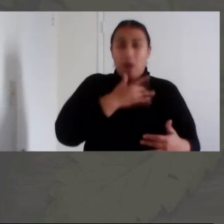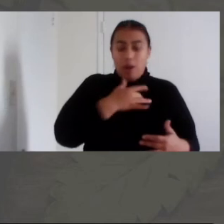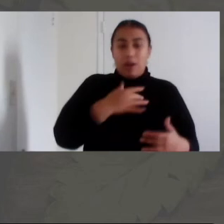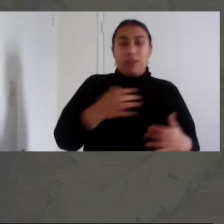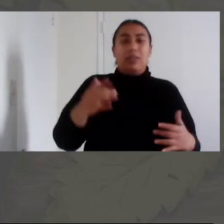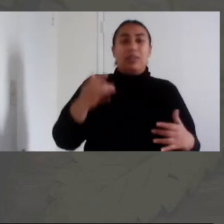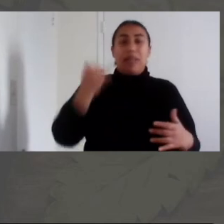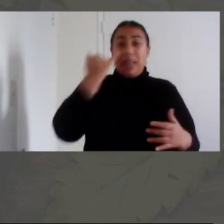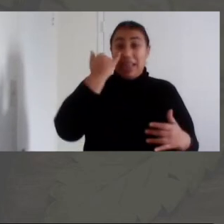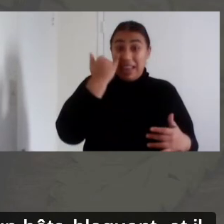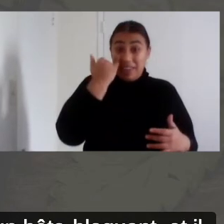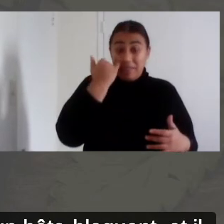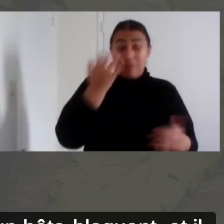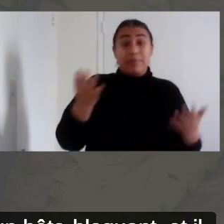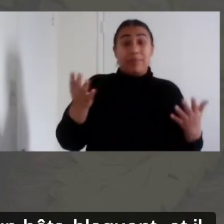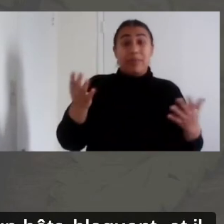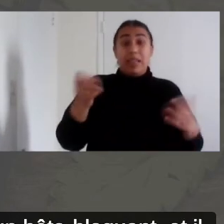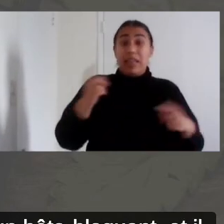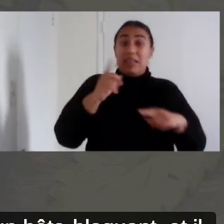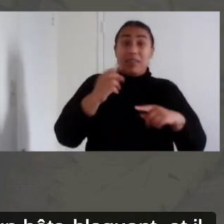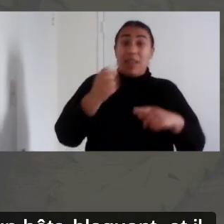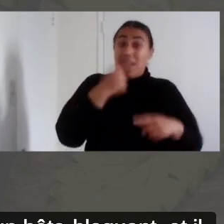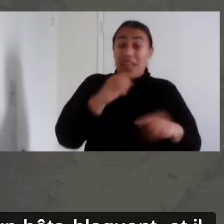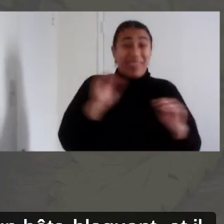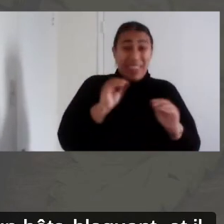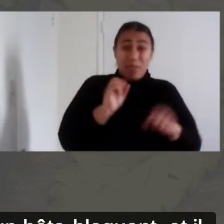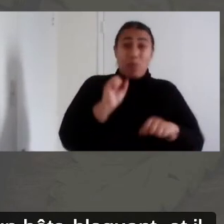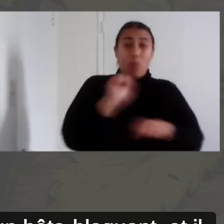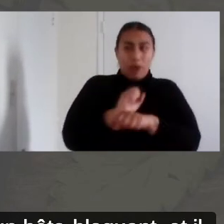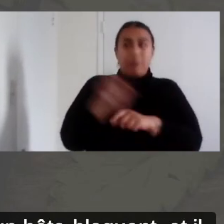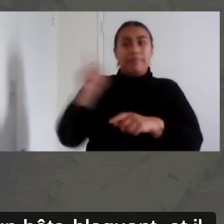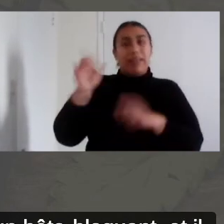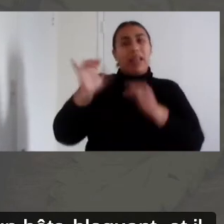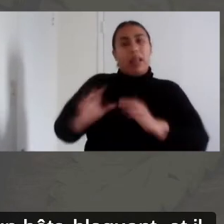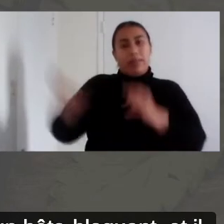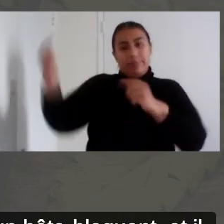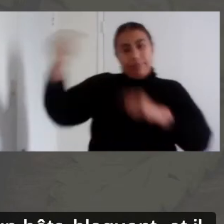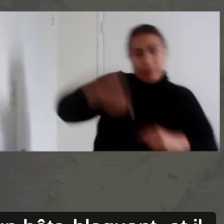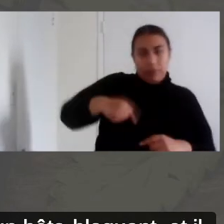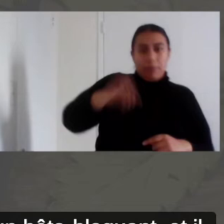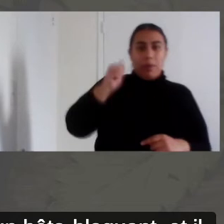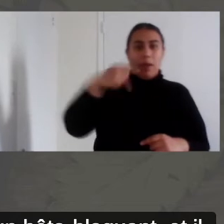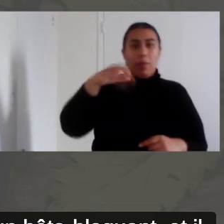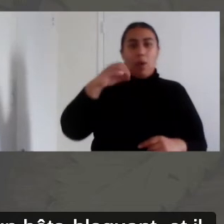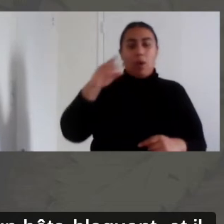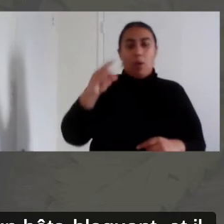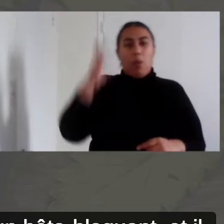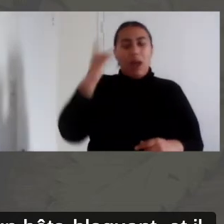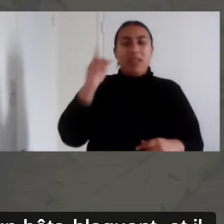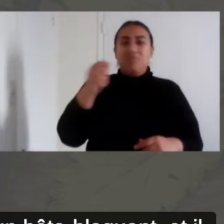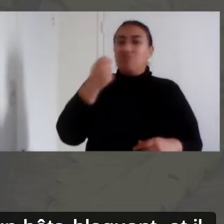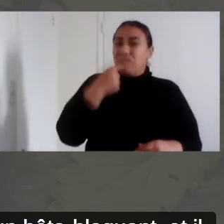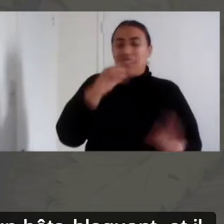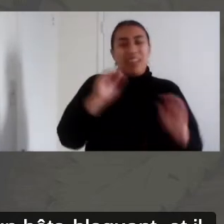propranolol. Guys, just to quickly explain, propranolol is a beta blocker and it helps with